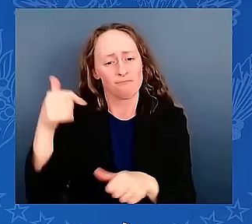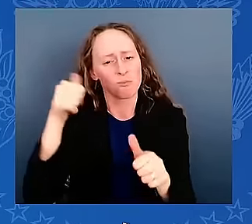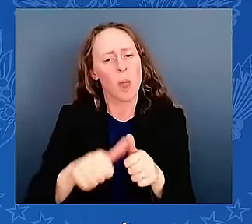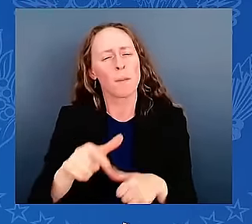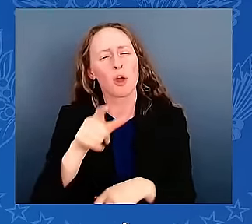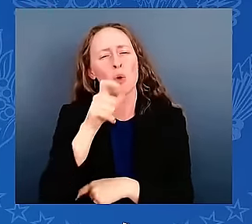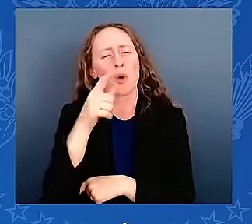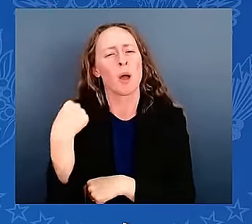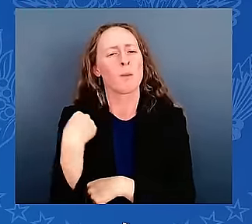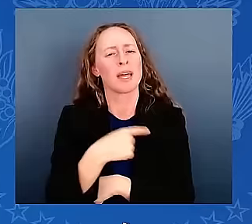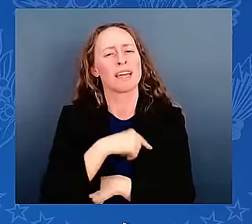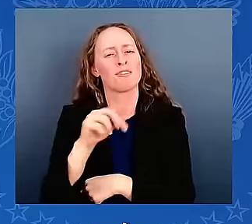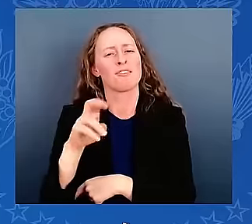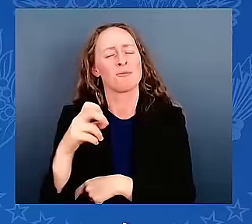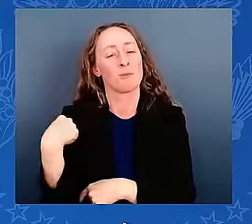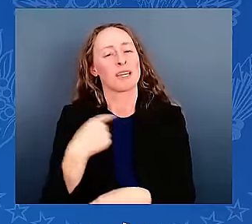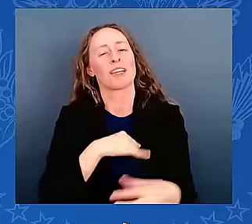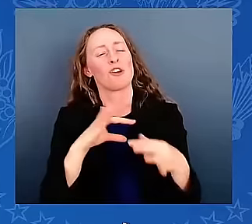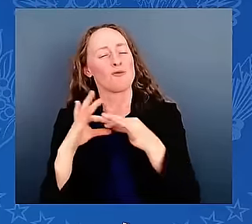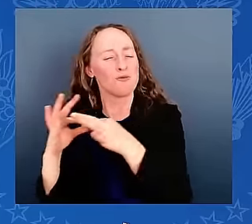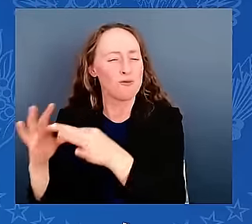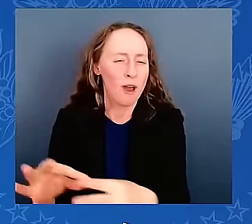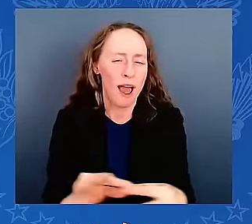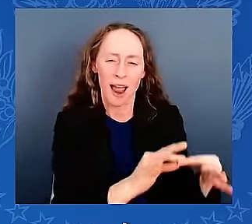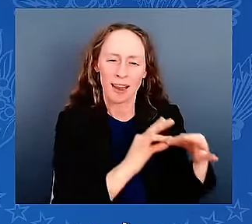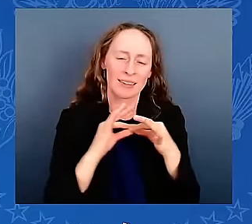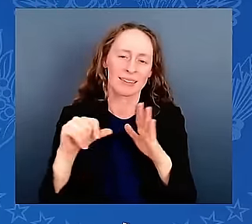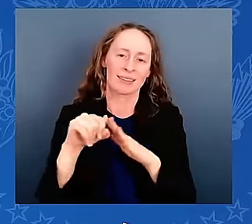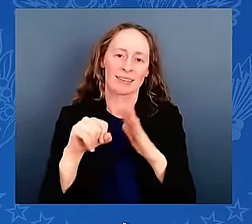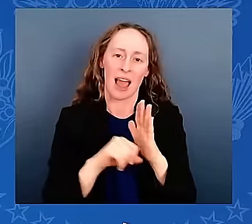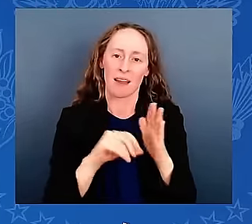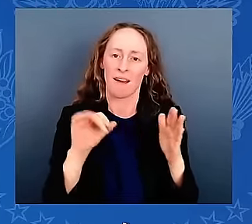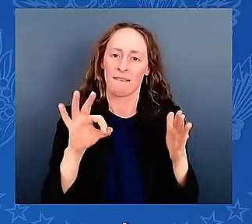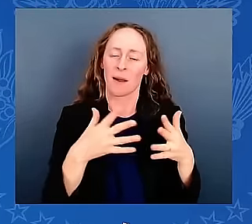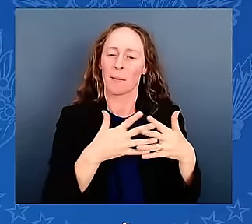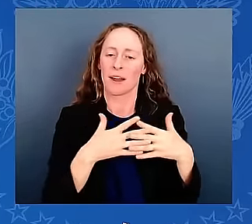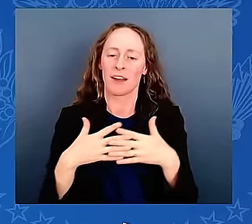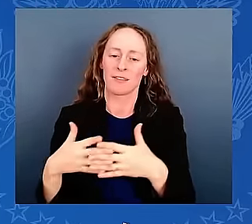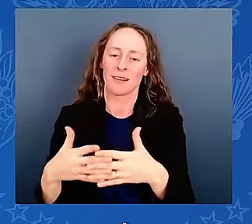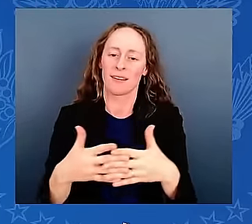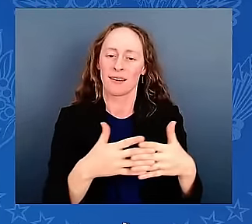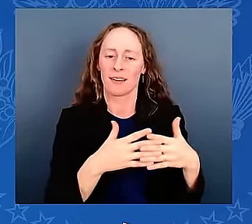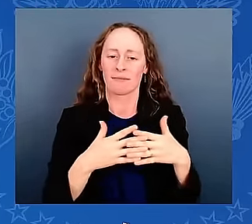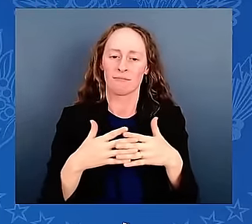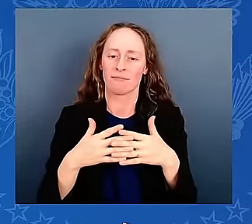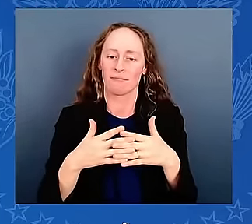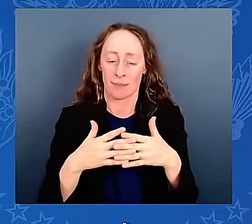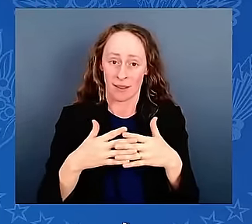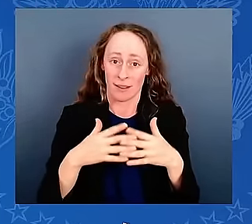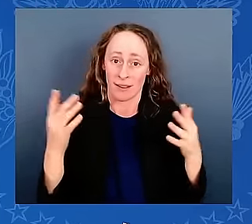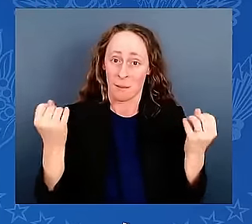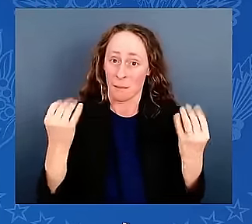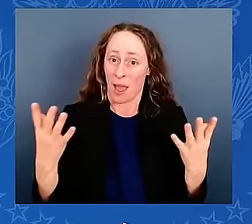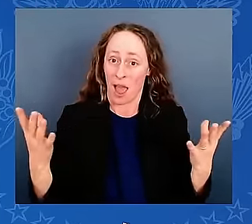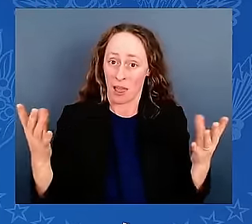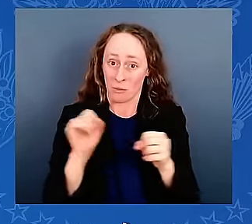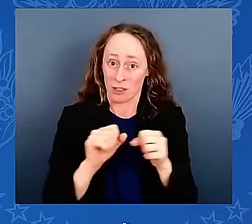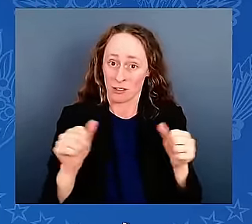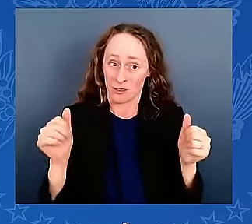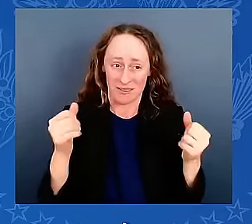there's nothing, nothing beyond our capacity when we do it together. And let's stay together. God bless you all, and may God protect our troops.